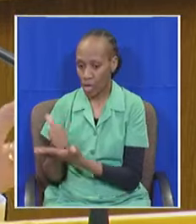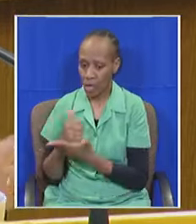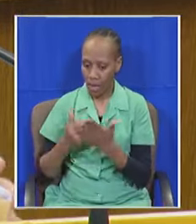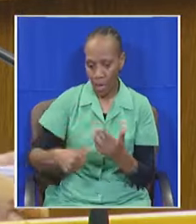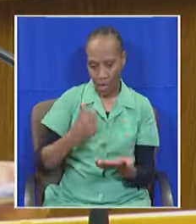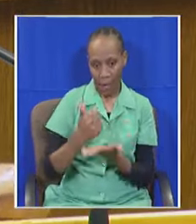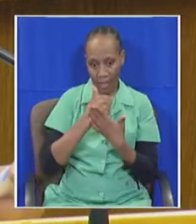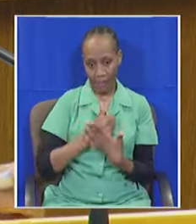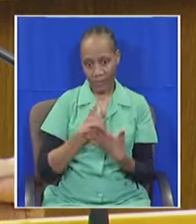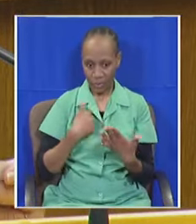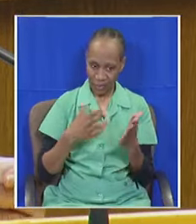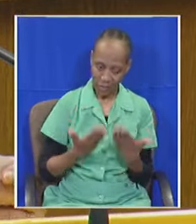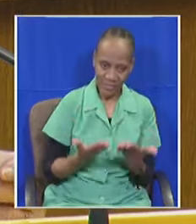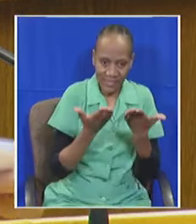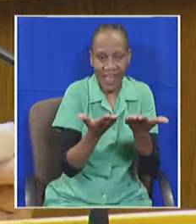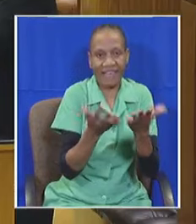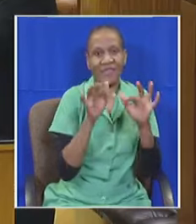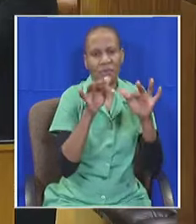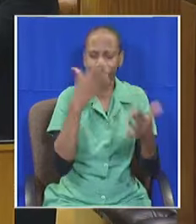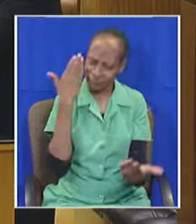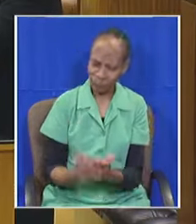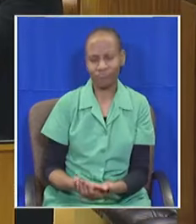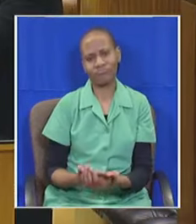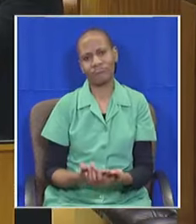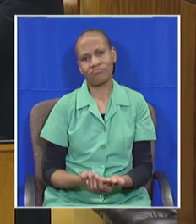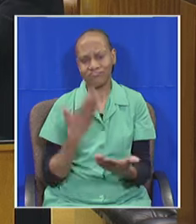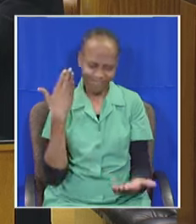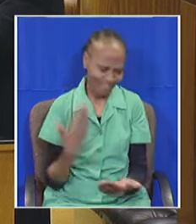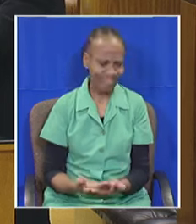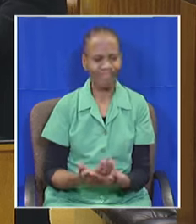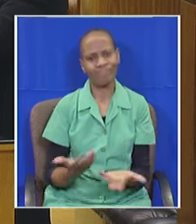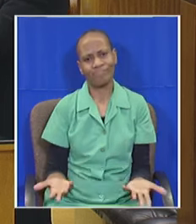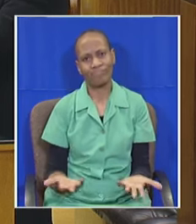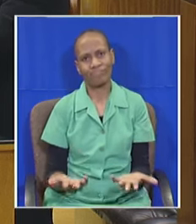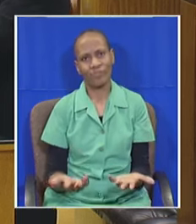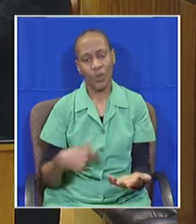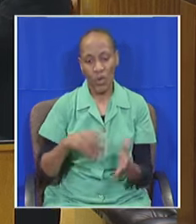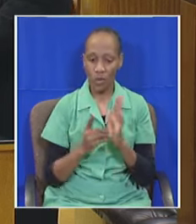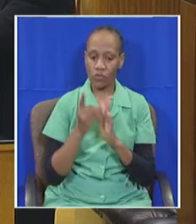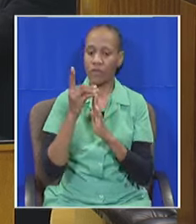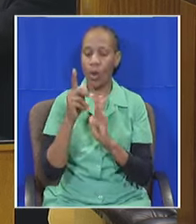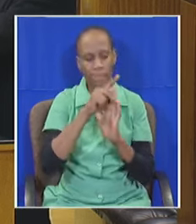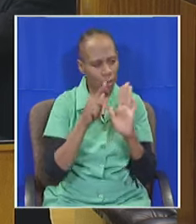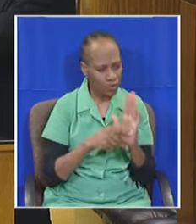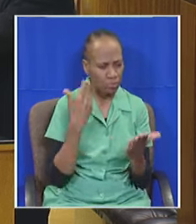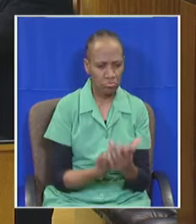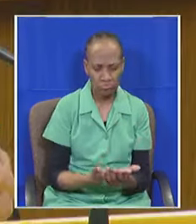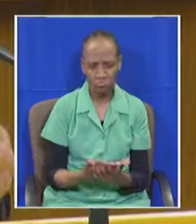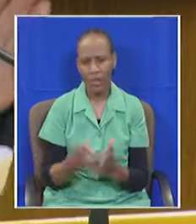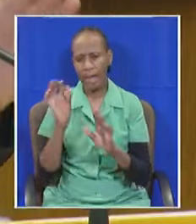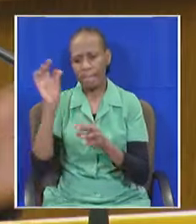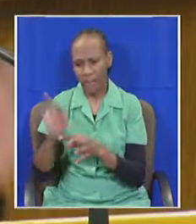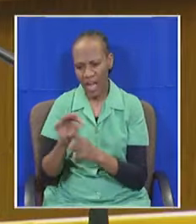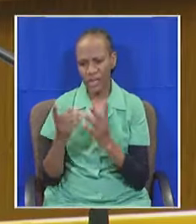our people. And it can. It can. It can help us to develop policy, to develop